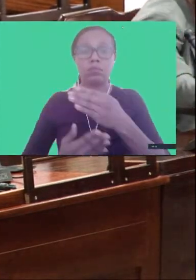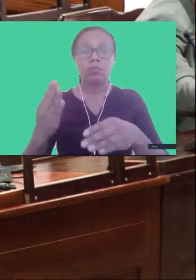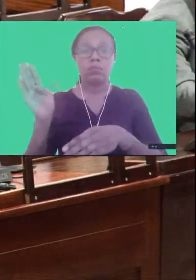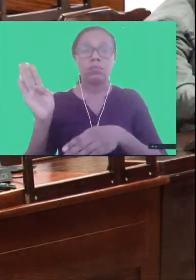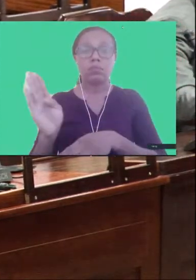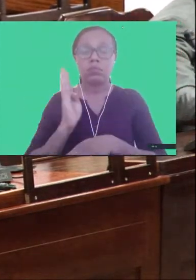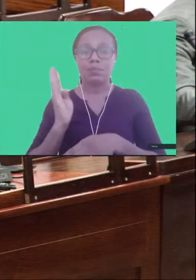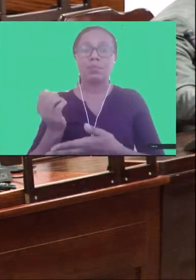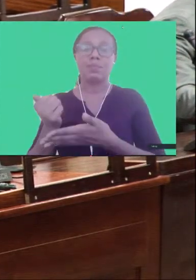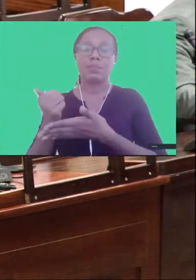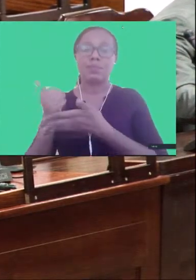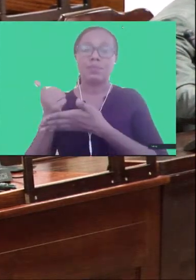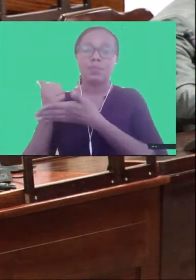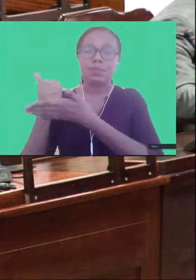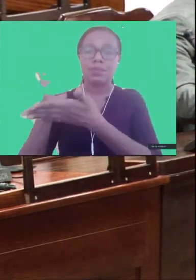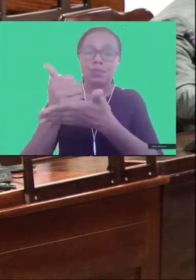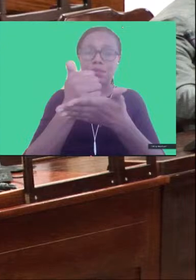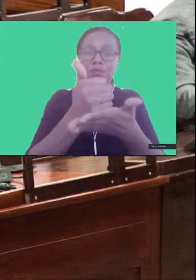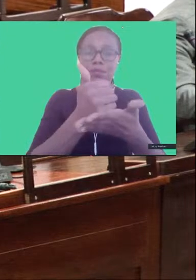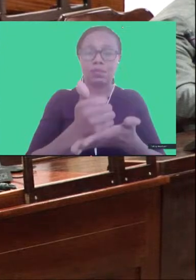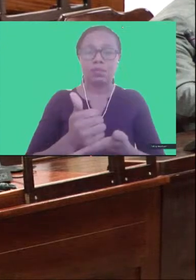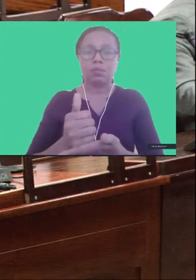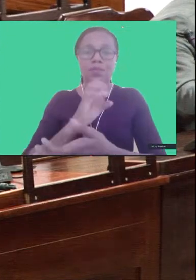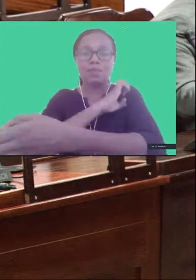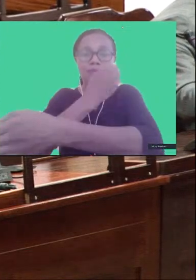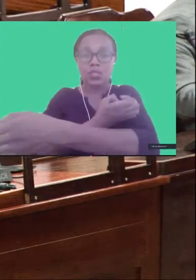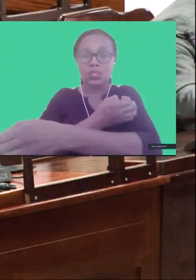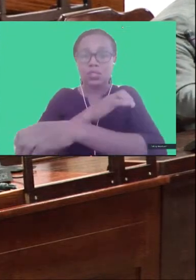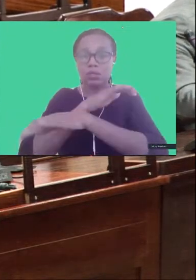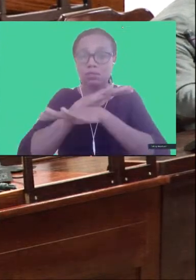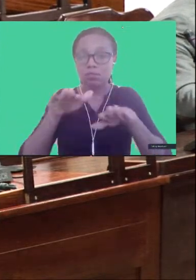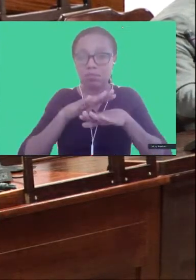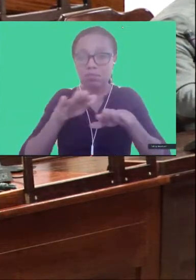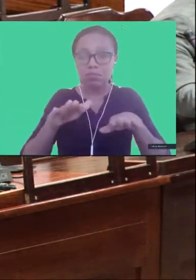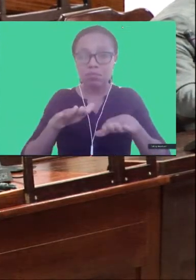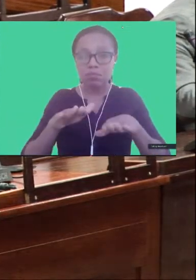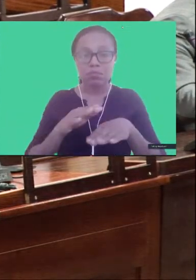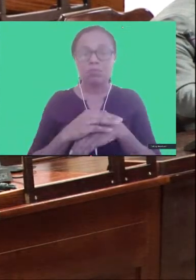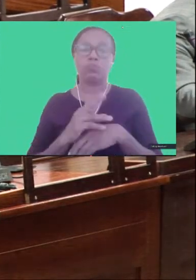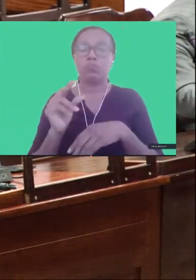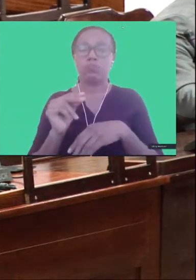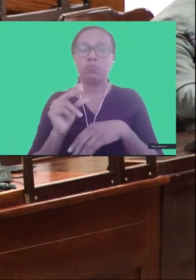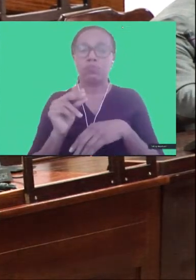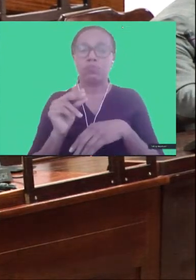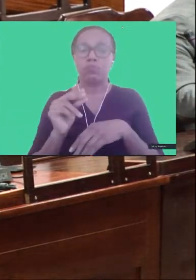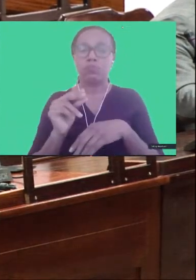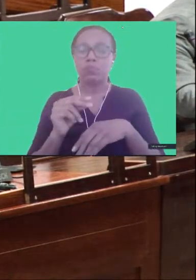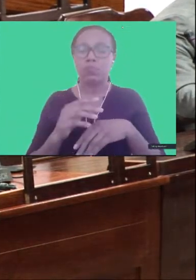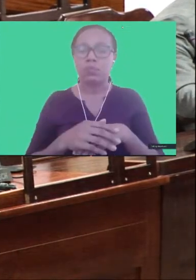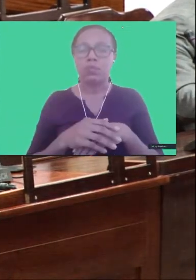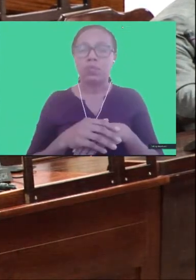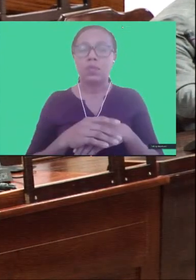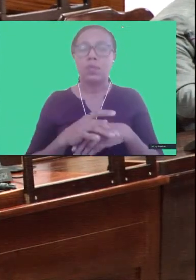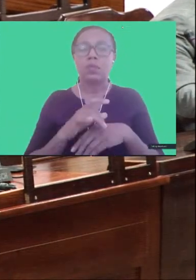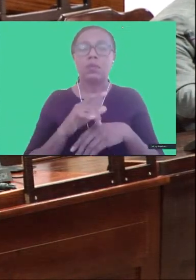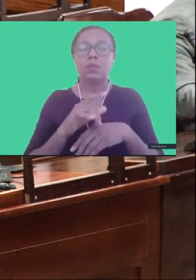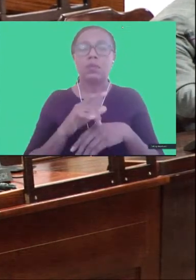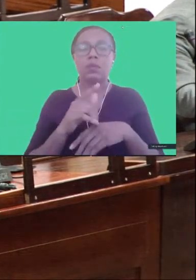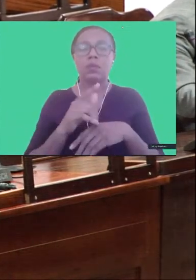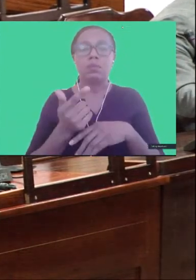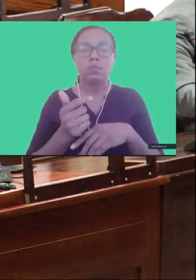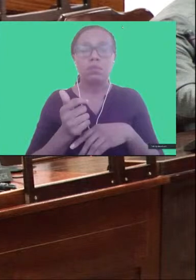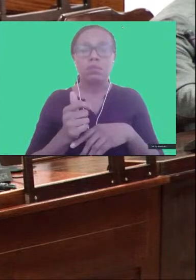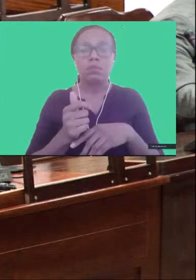energy to fuel the entire industry, but as a consequence, your ministry is